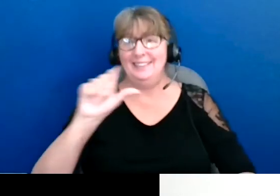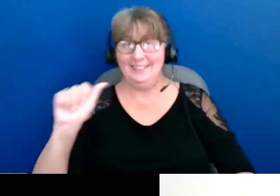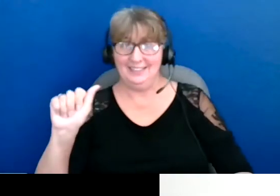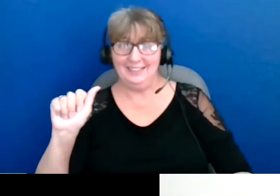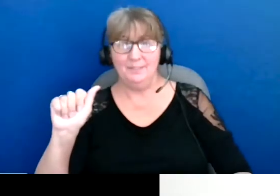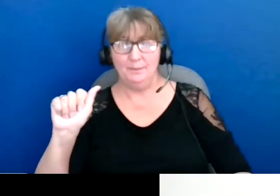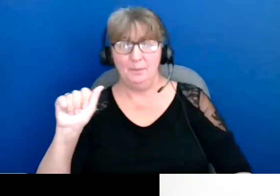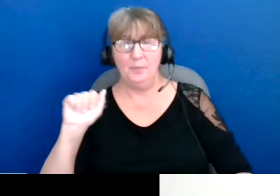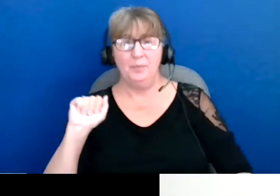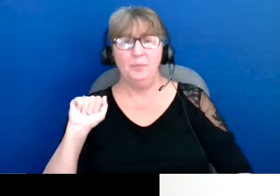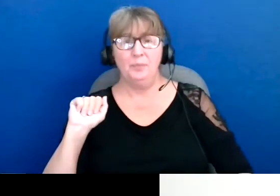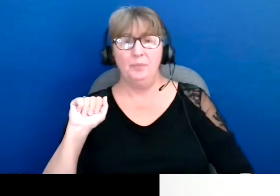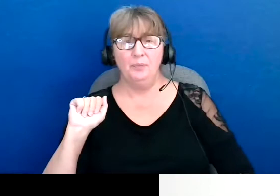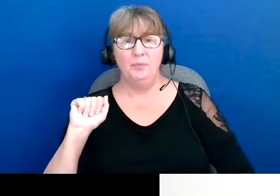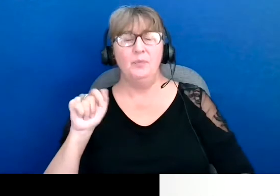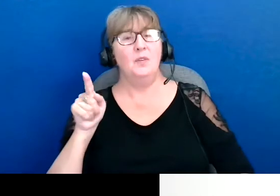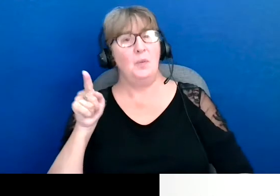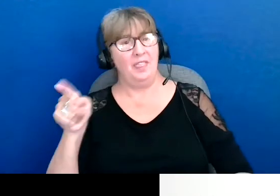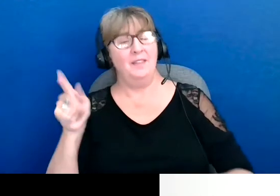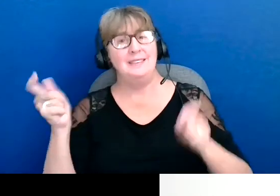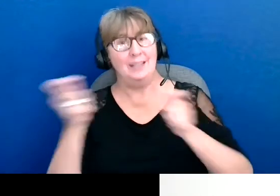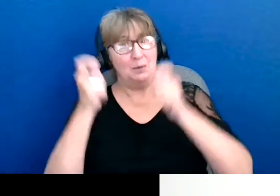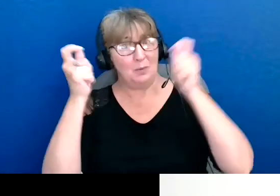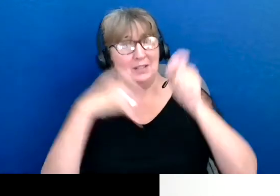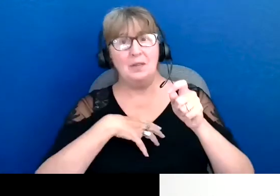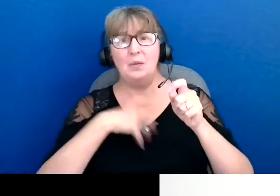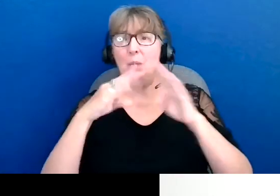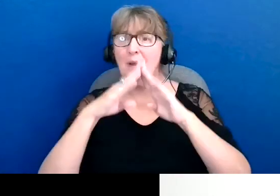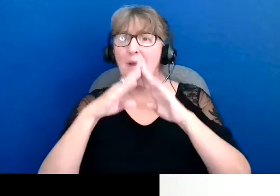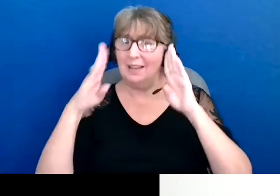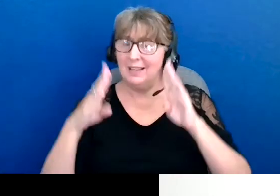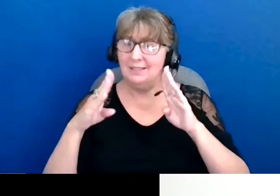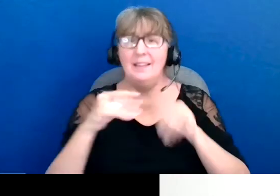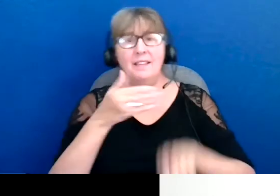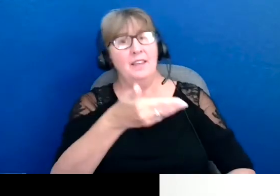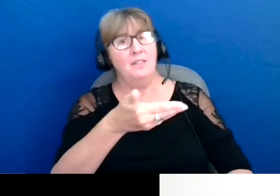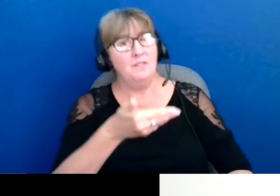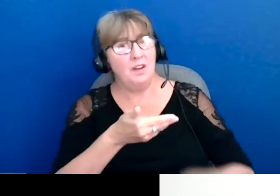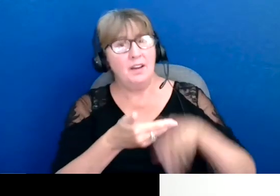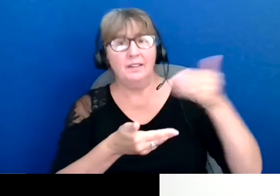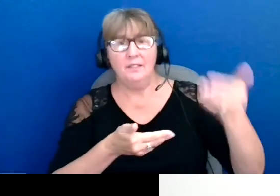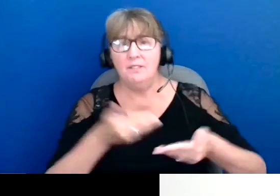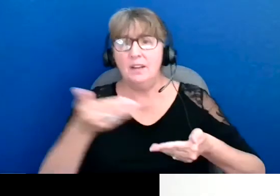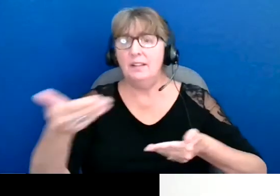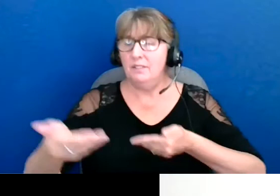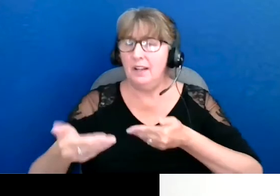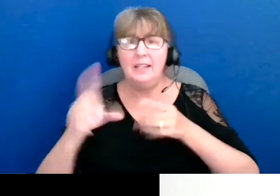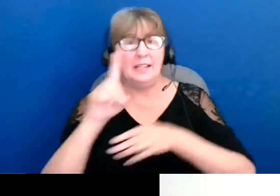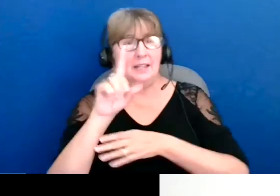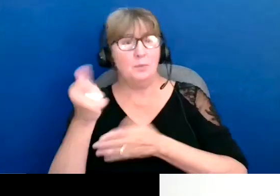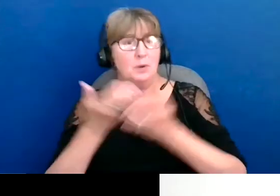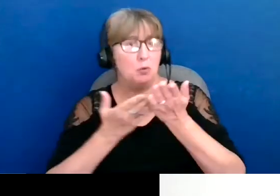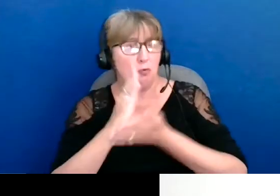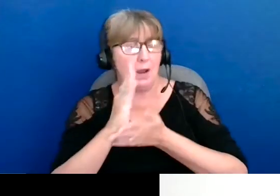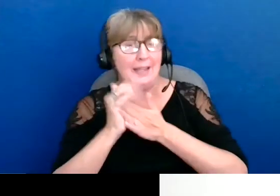Act. So it was a celebration at the White House, and they invited disability rights leaders from around the